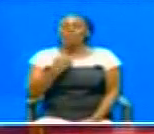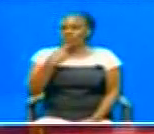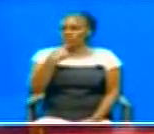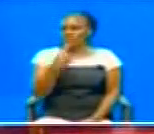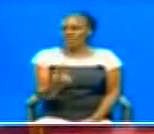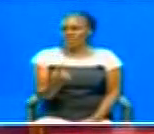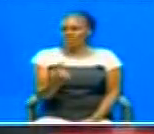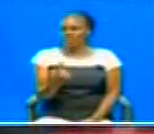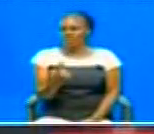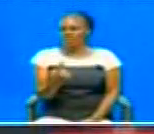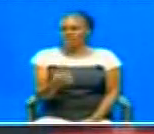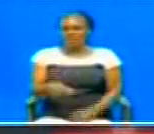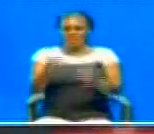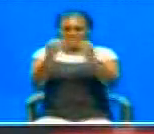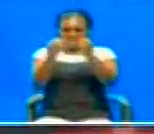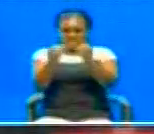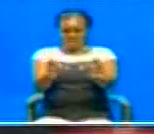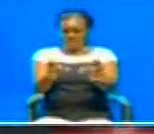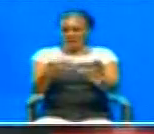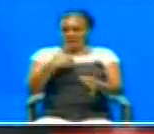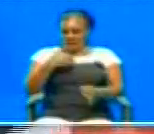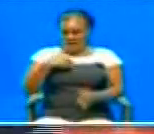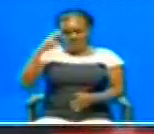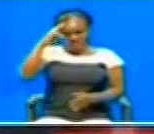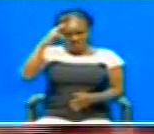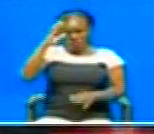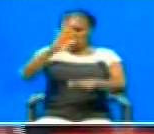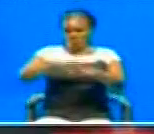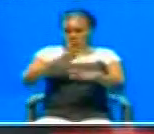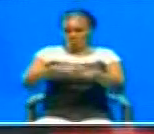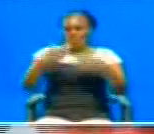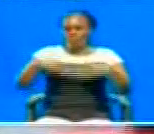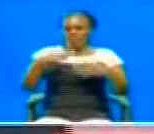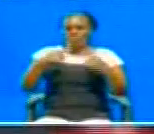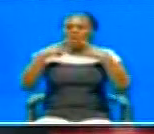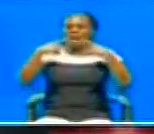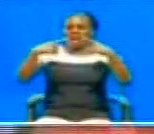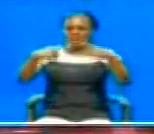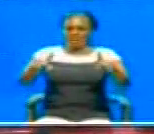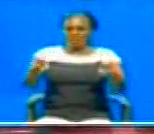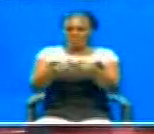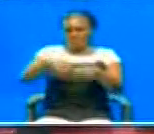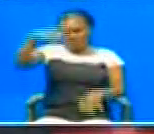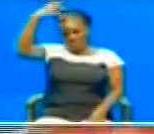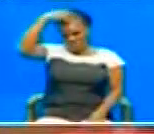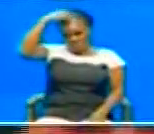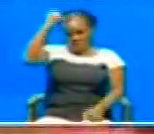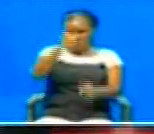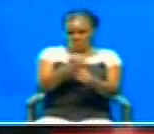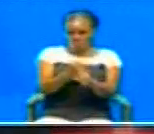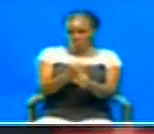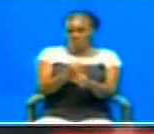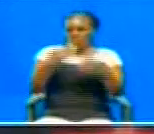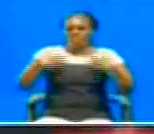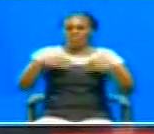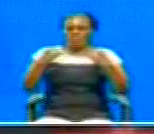Yeah. That if there was a reason, yes, why people don't whistleblow as my brother Miguna did, mm-hmm, as people have